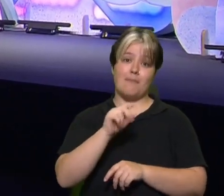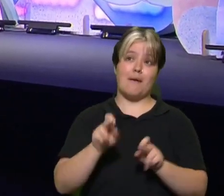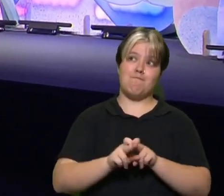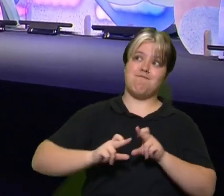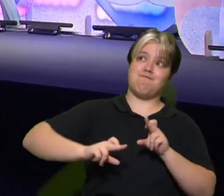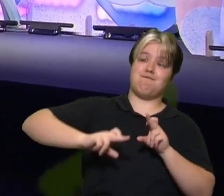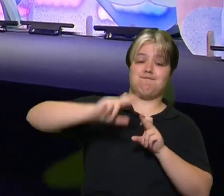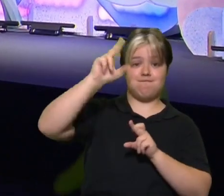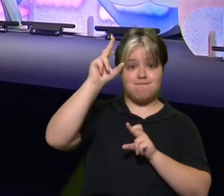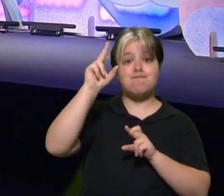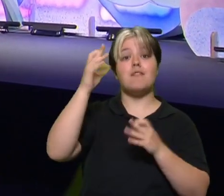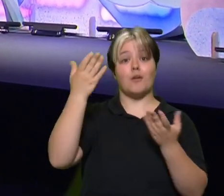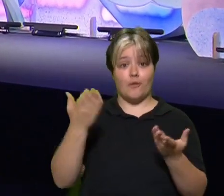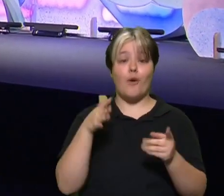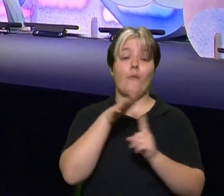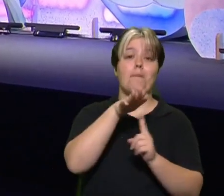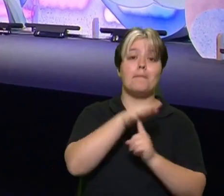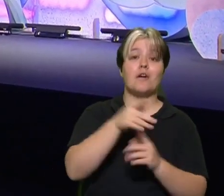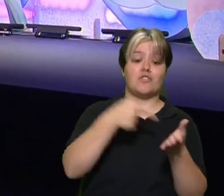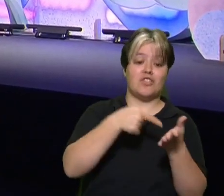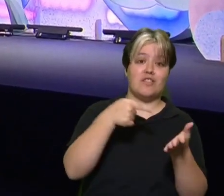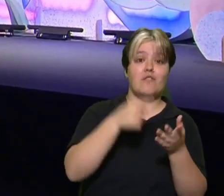rates, evolving inflation,